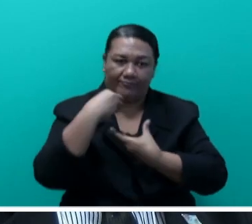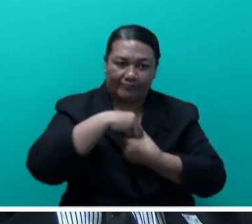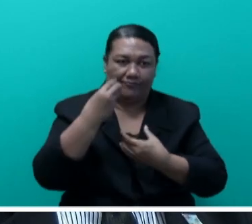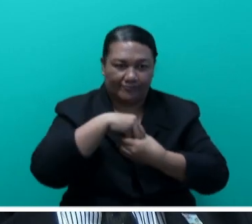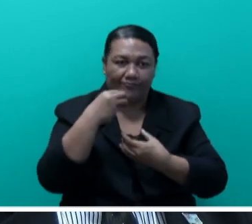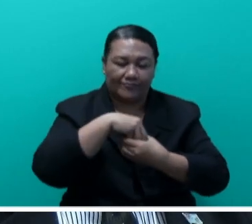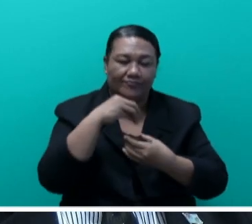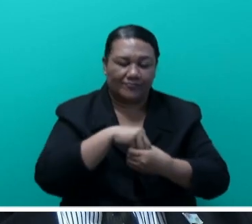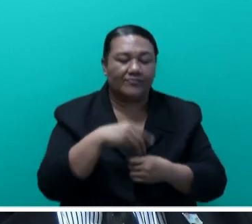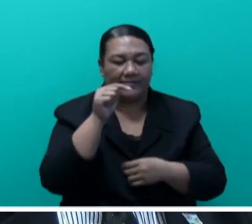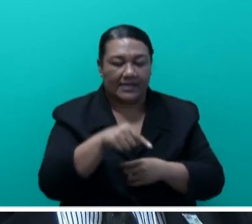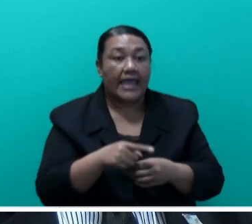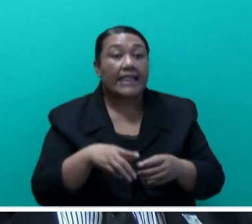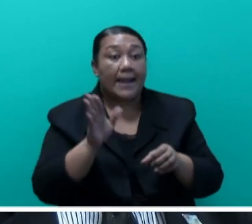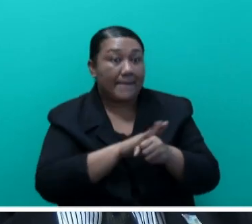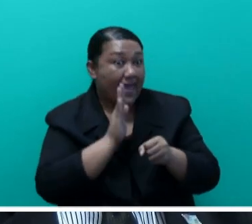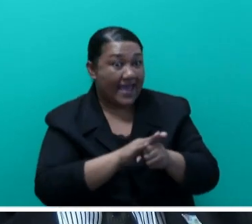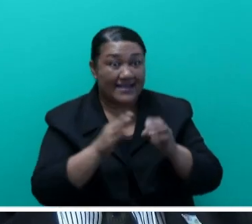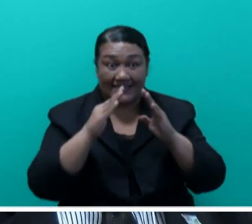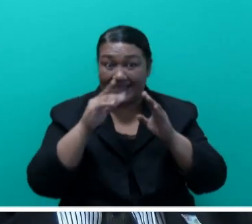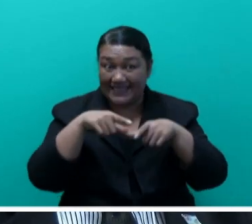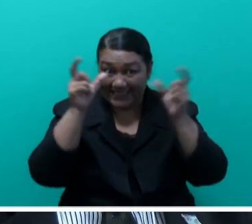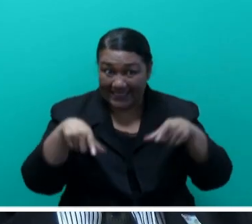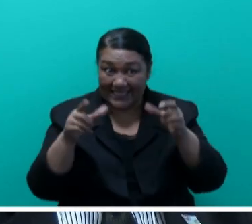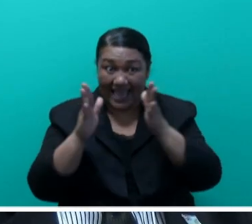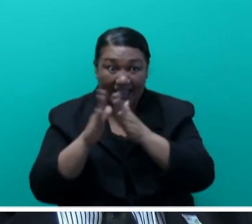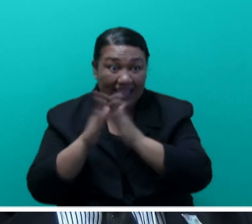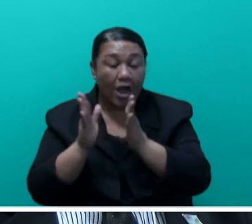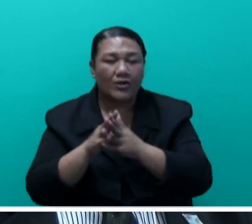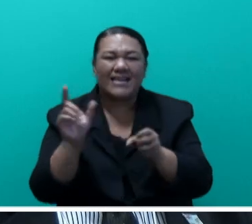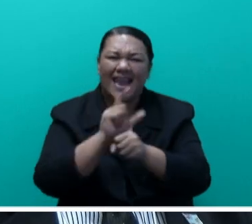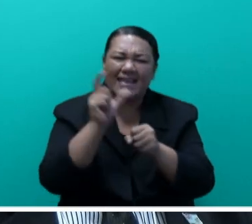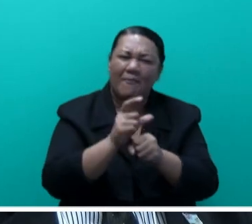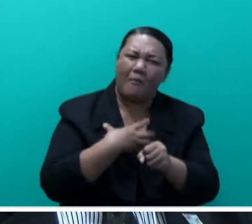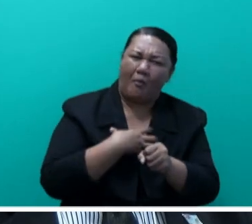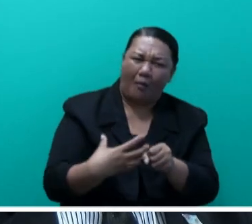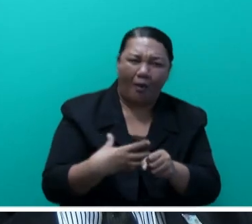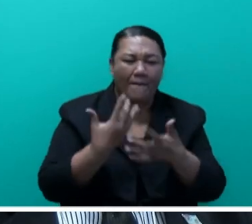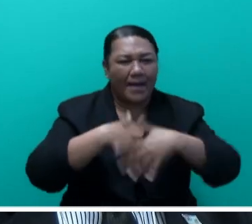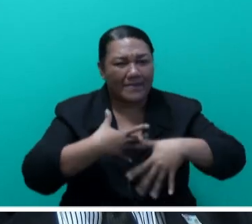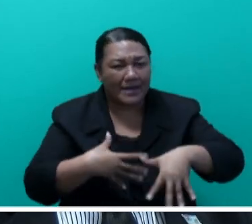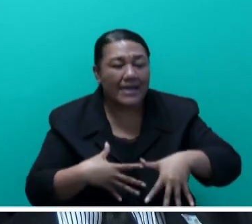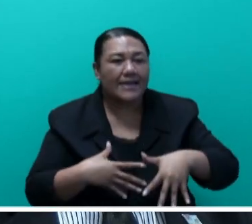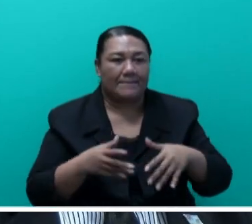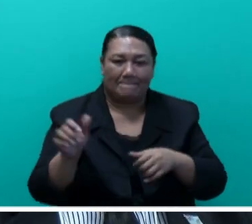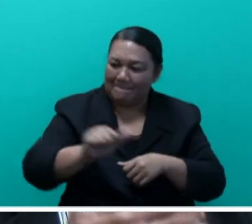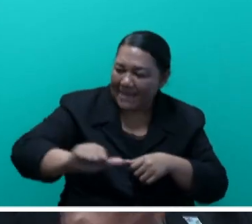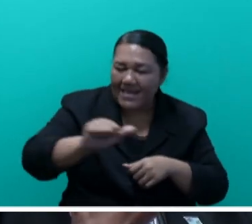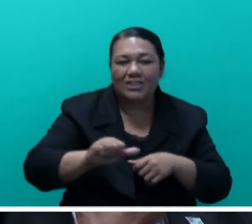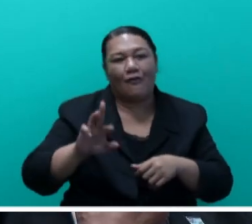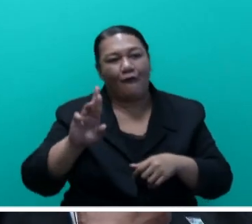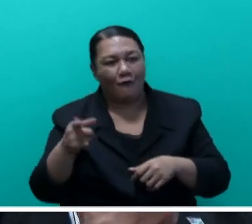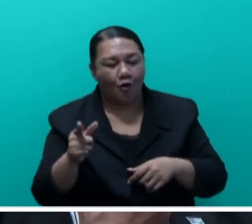make our cities and towns more walkable, creating more public spaces for physical activity, and